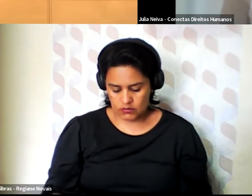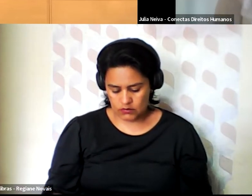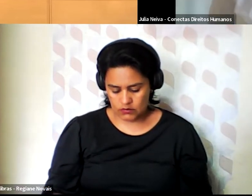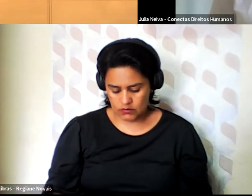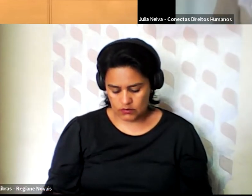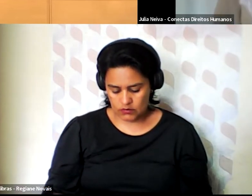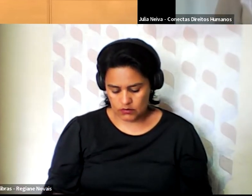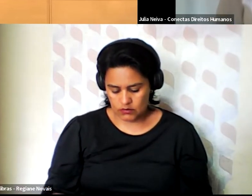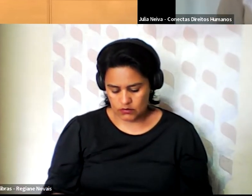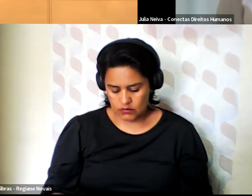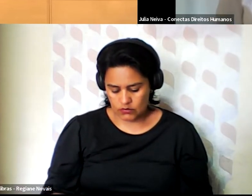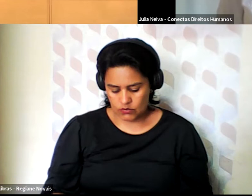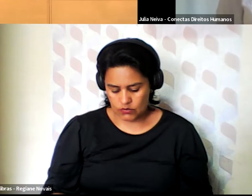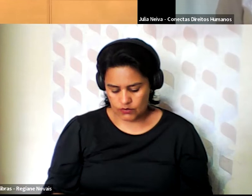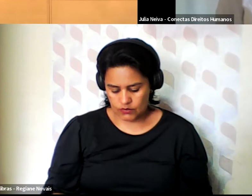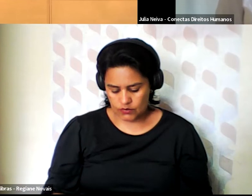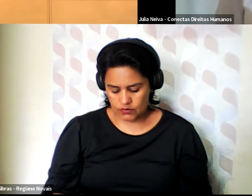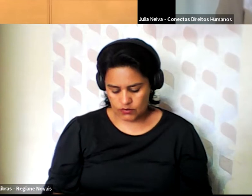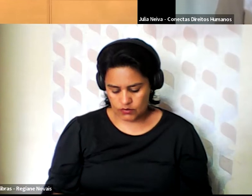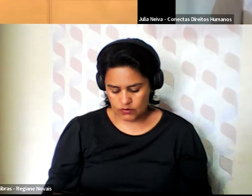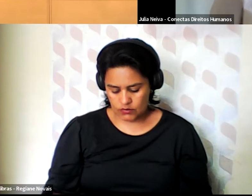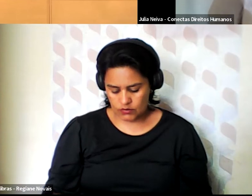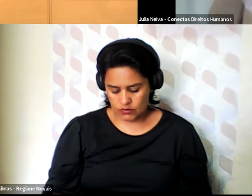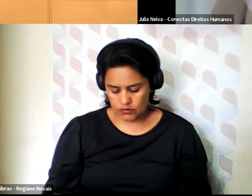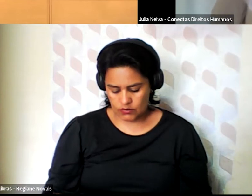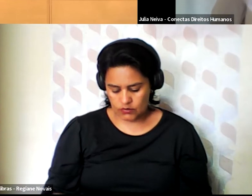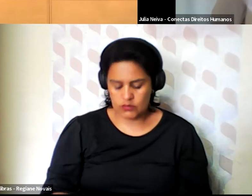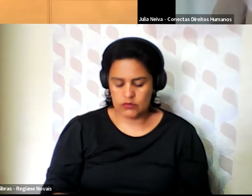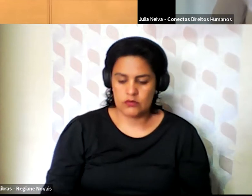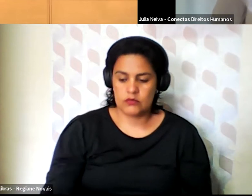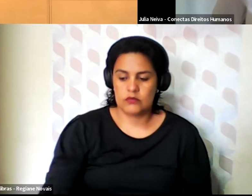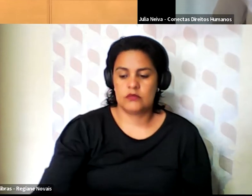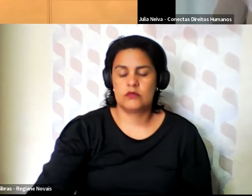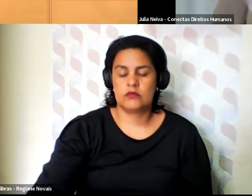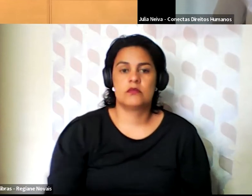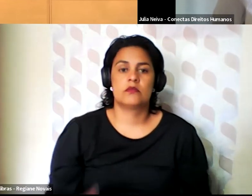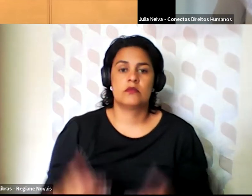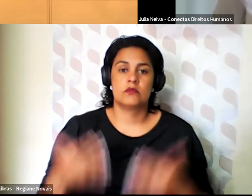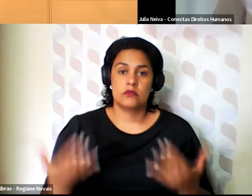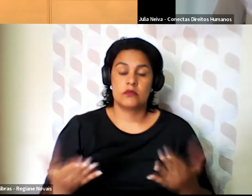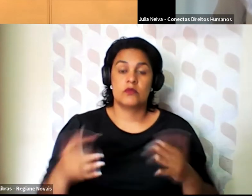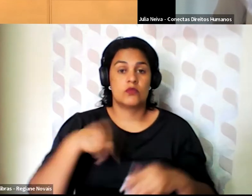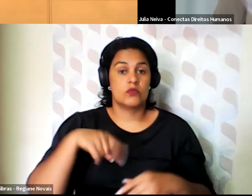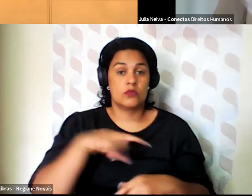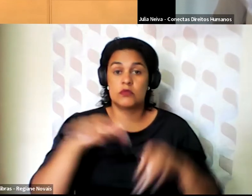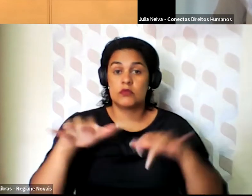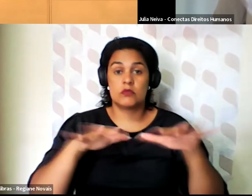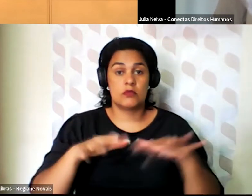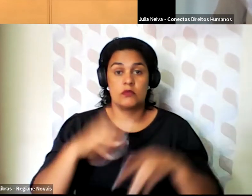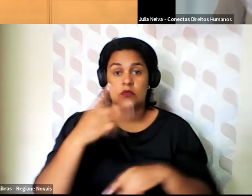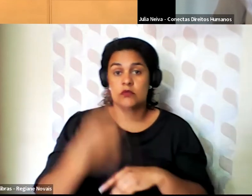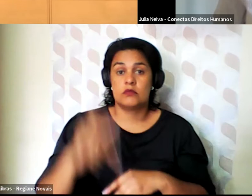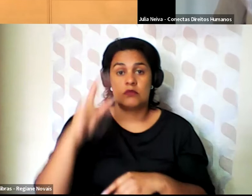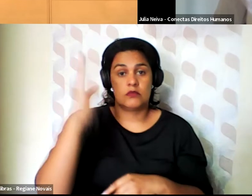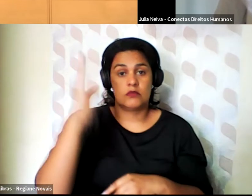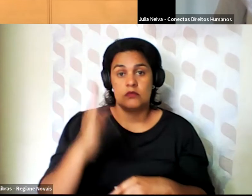spend money adapting my schools to earthquakes. And the committee will understand. If it makes sense, the committee will understand.